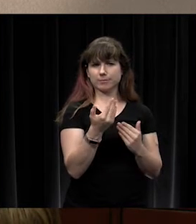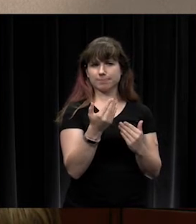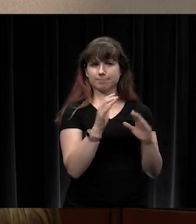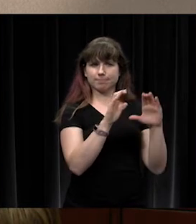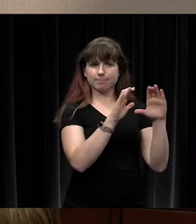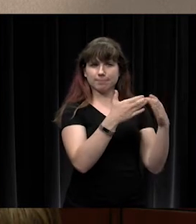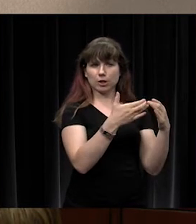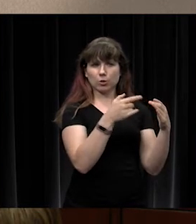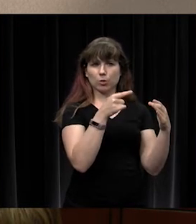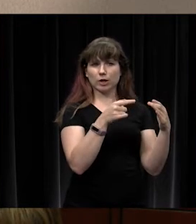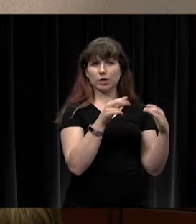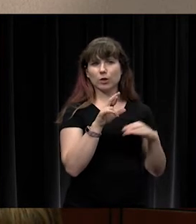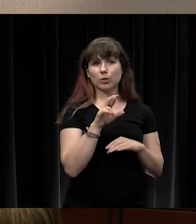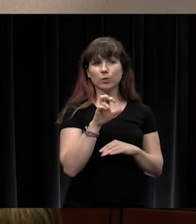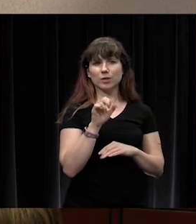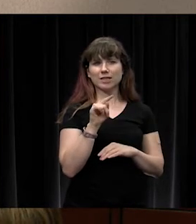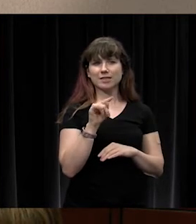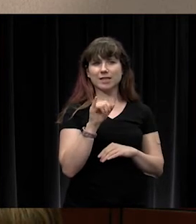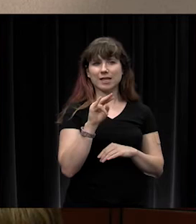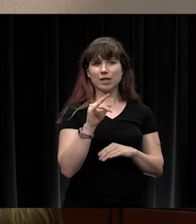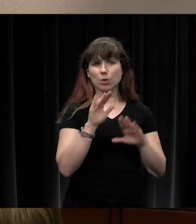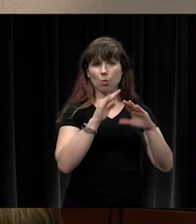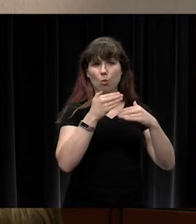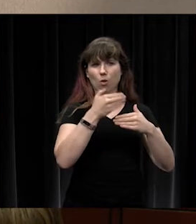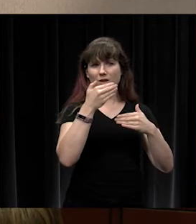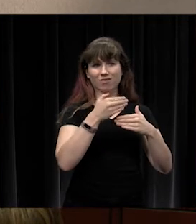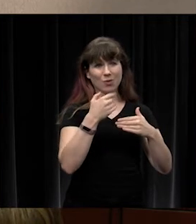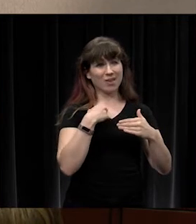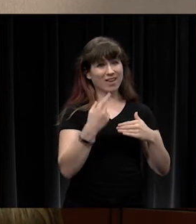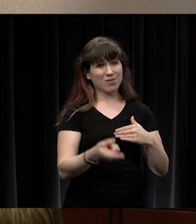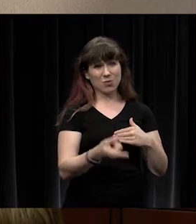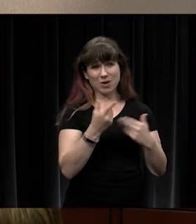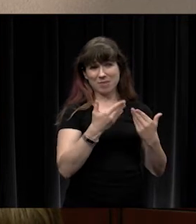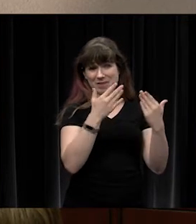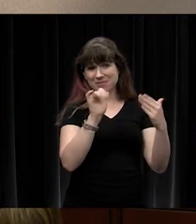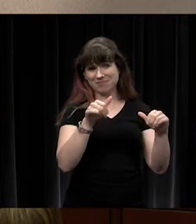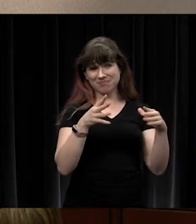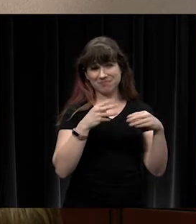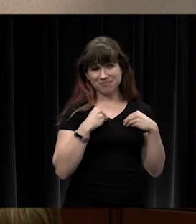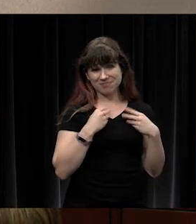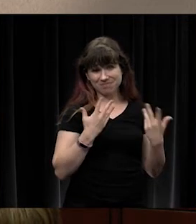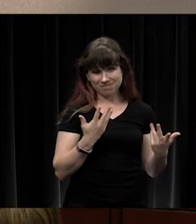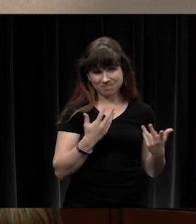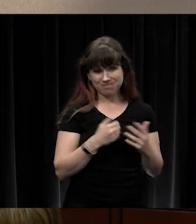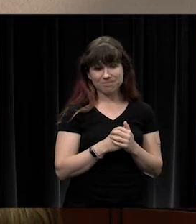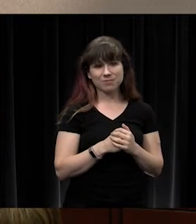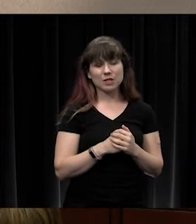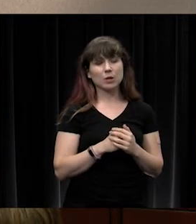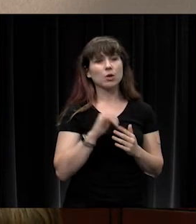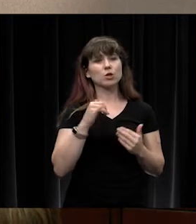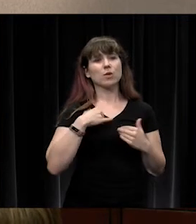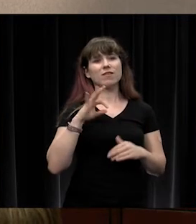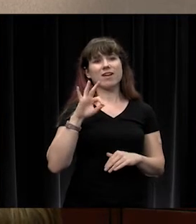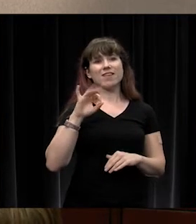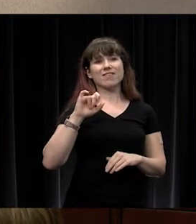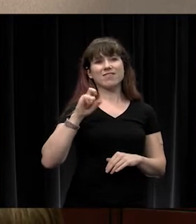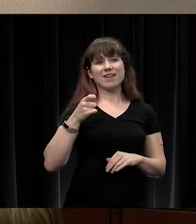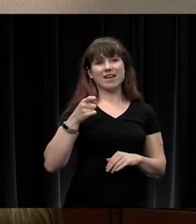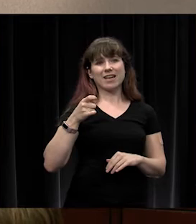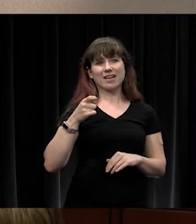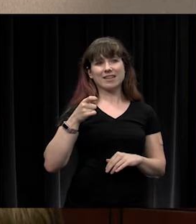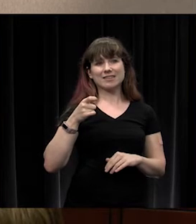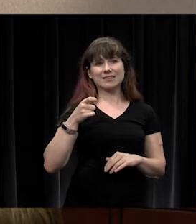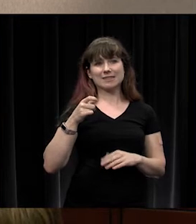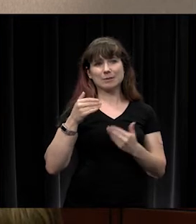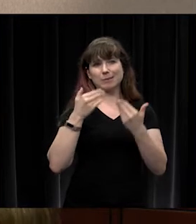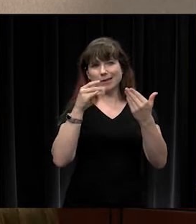one category, retaining walls, where we only received one bid that we could accept. We did have a fax bid that didn't have bid security with